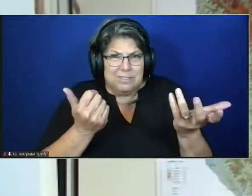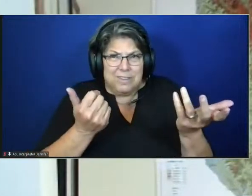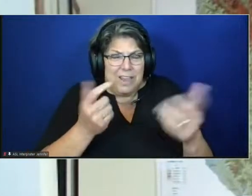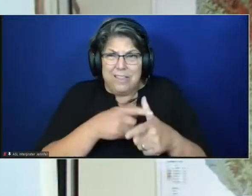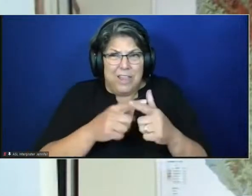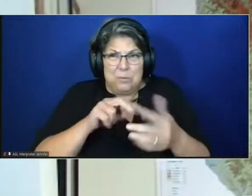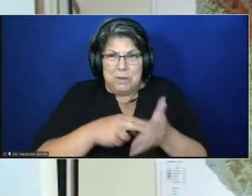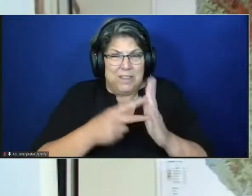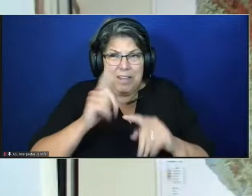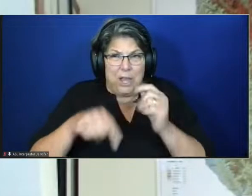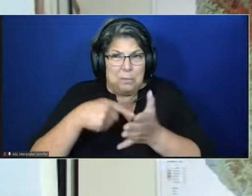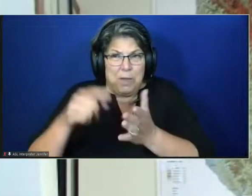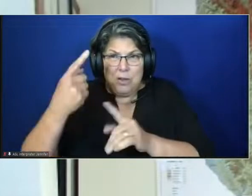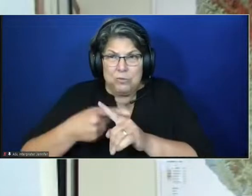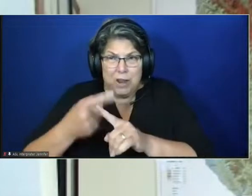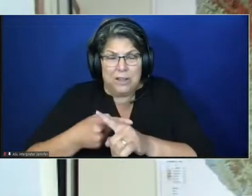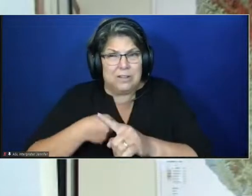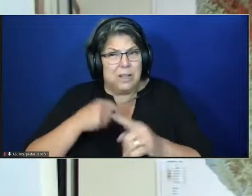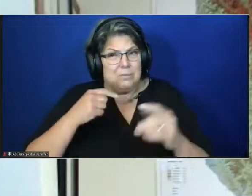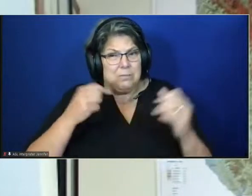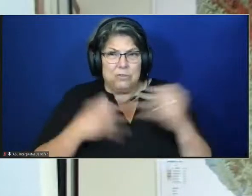I'm very scared about that.